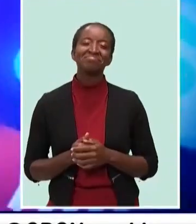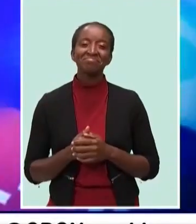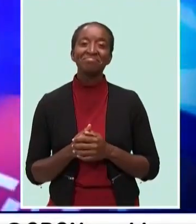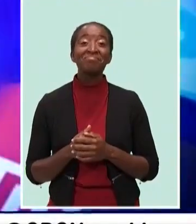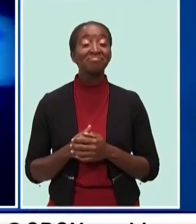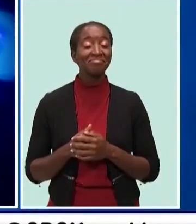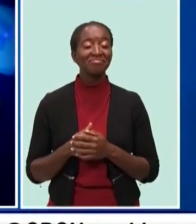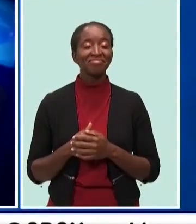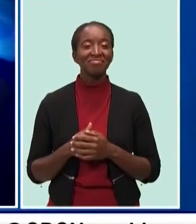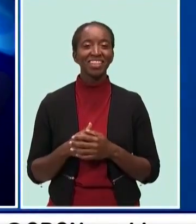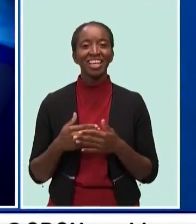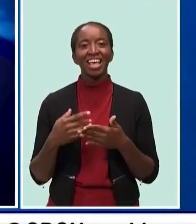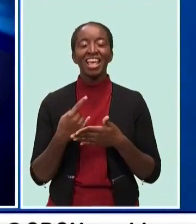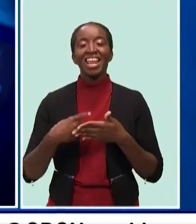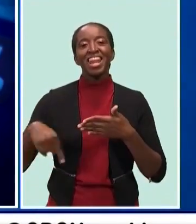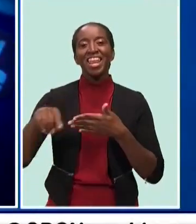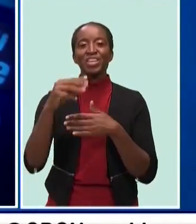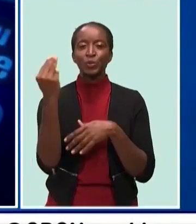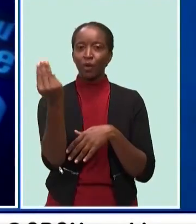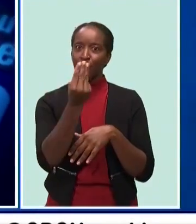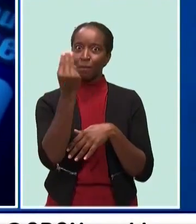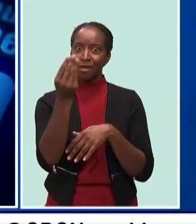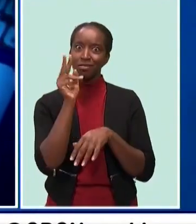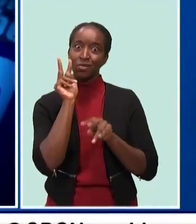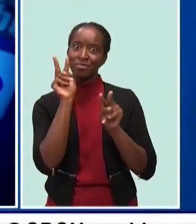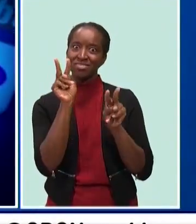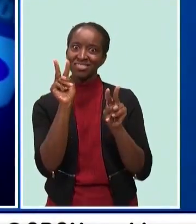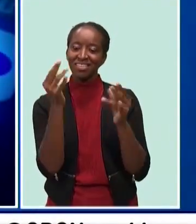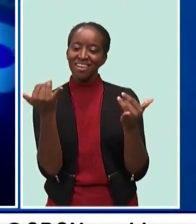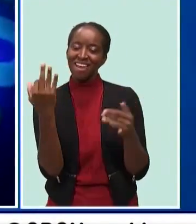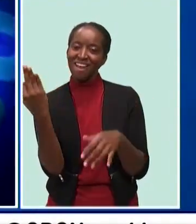on Monday for another What's Trending, because it's Friday,